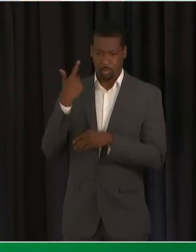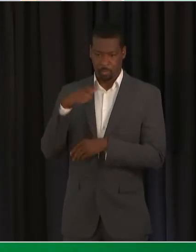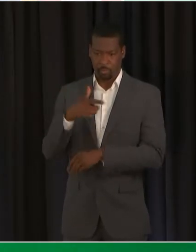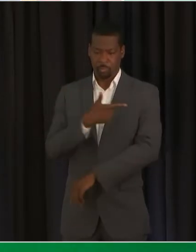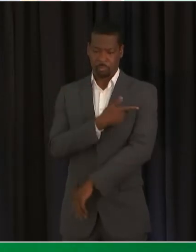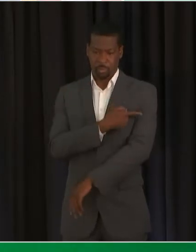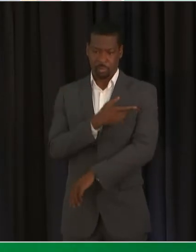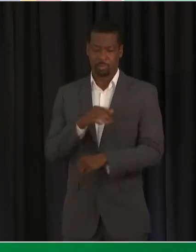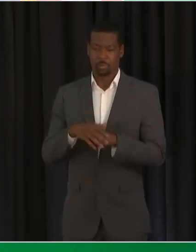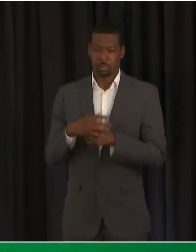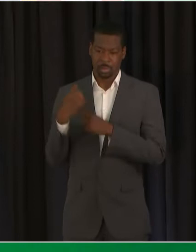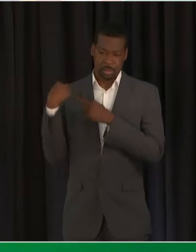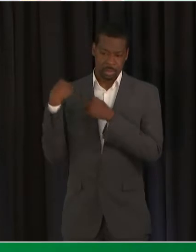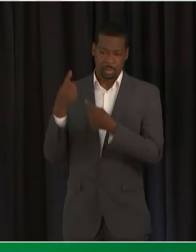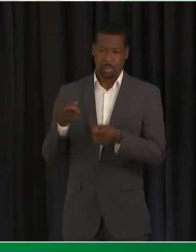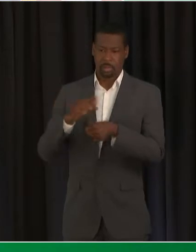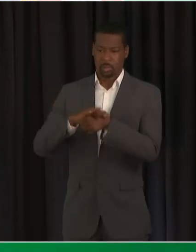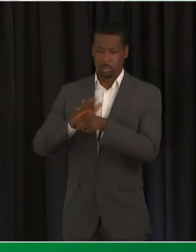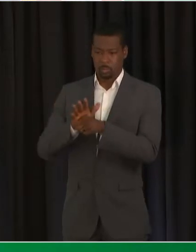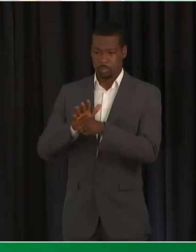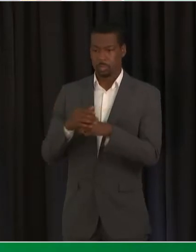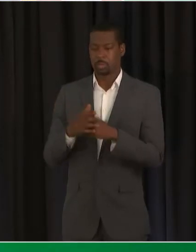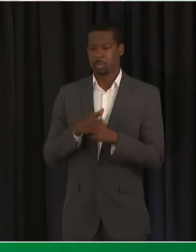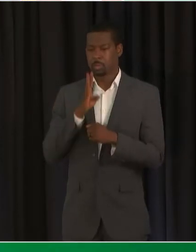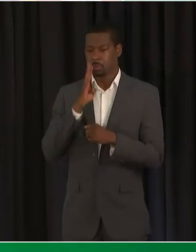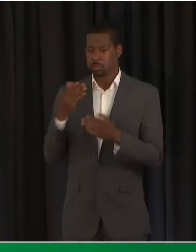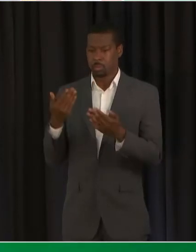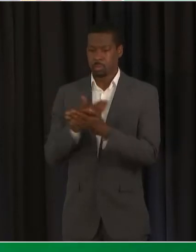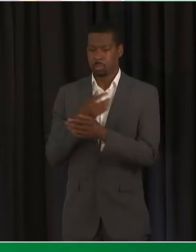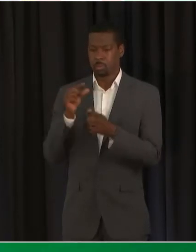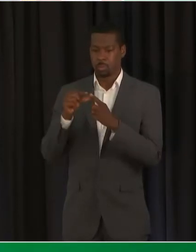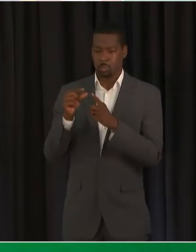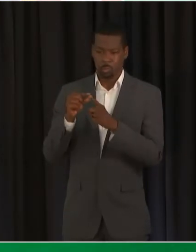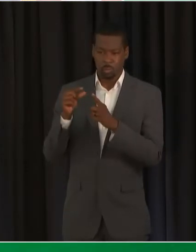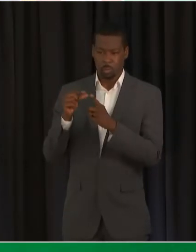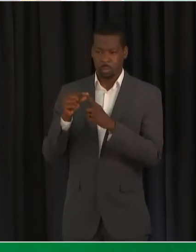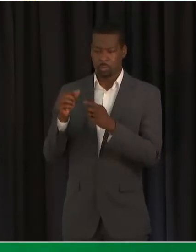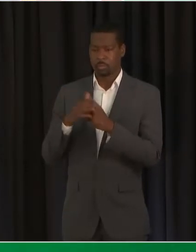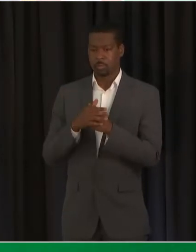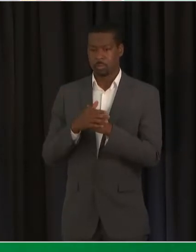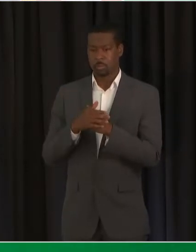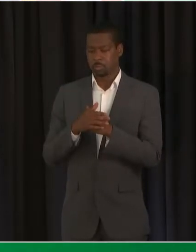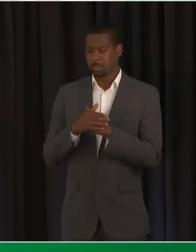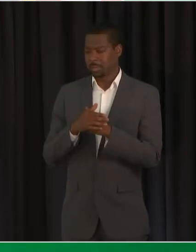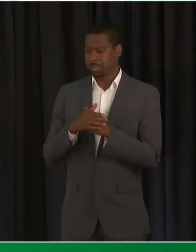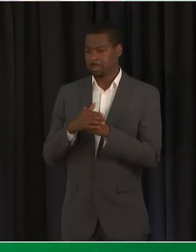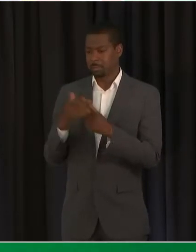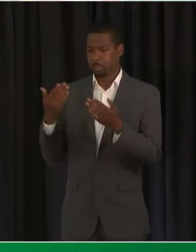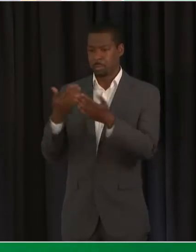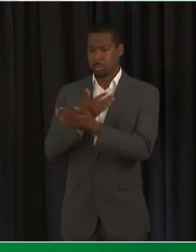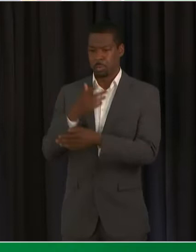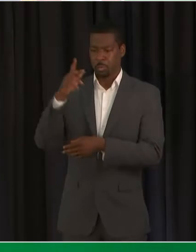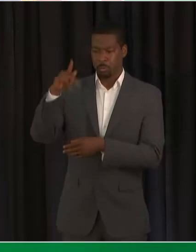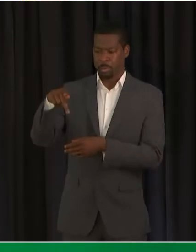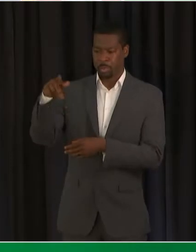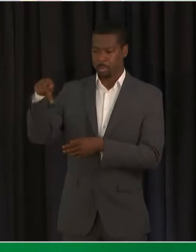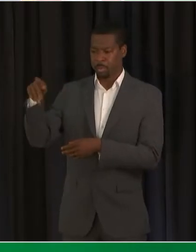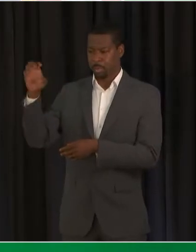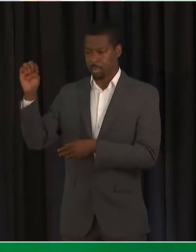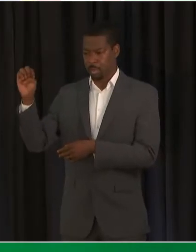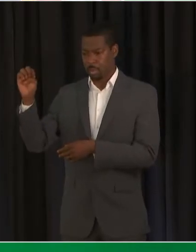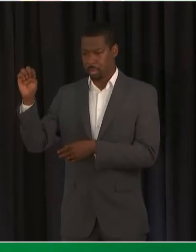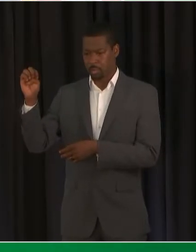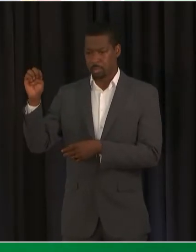vaccinated. So throughout the pandemic, we've talked about a lot of new words and phrases that probably weren't top of mind before it.